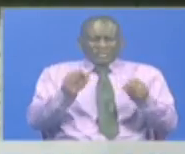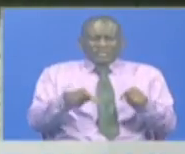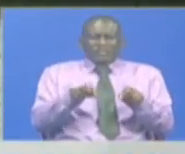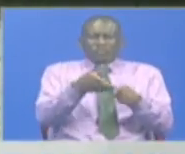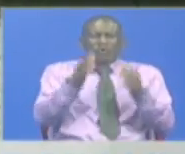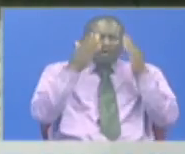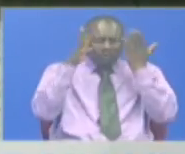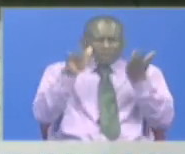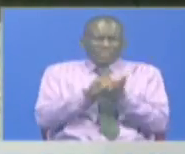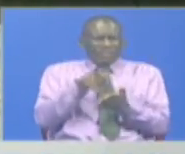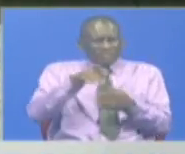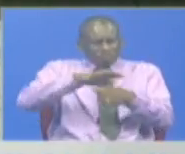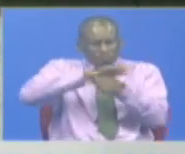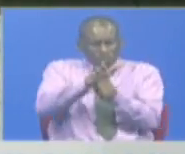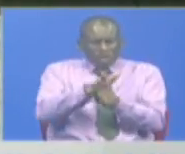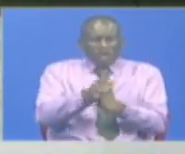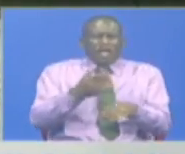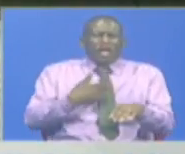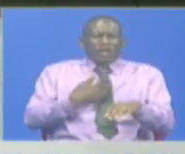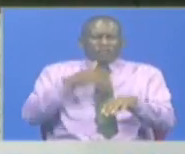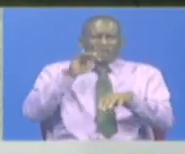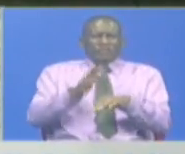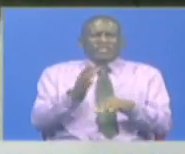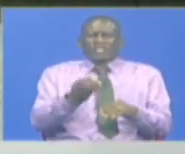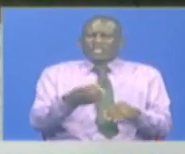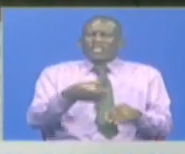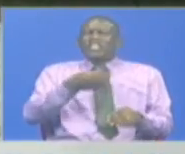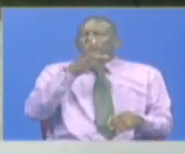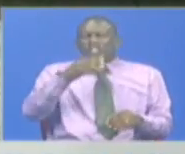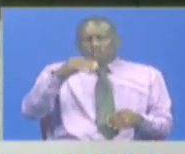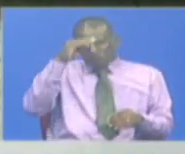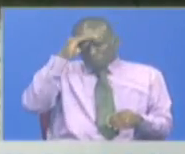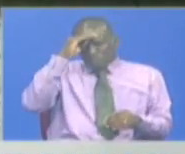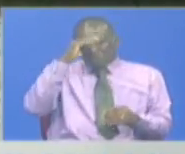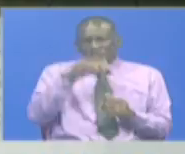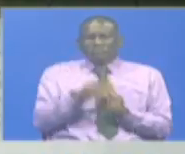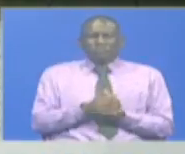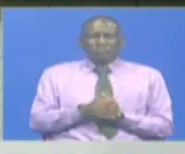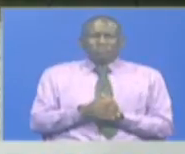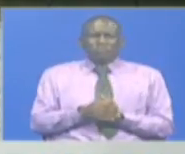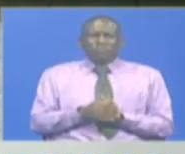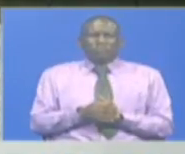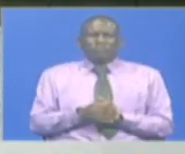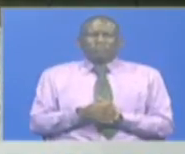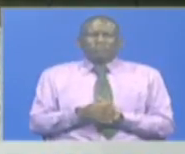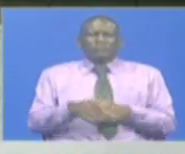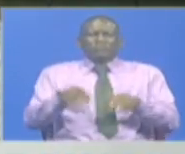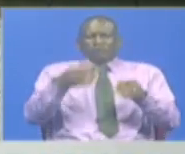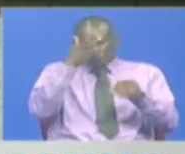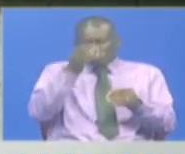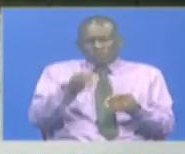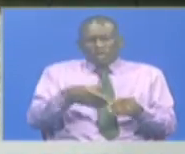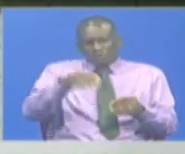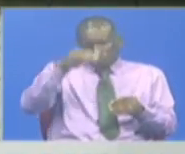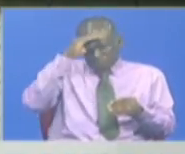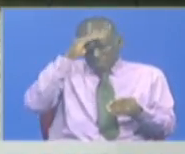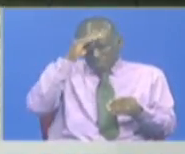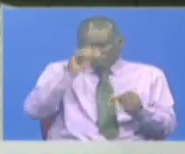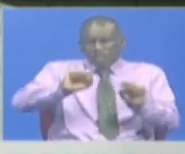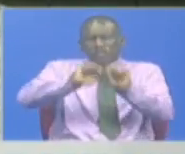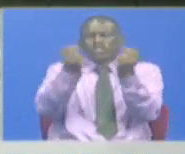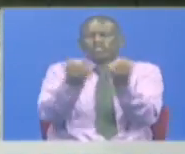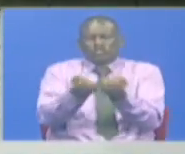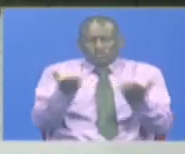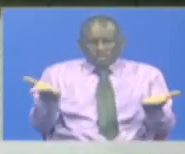this pandemic has hit consumption of our brands, as our brands are of social nature. So if things